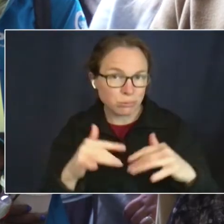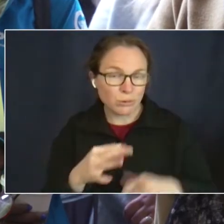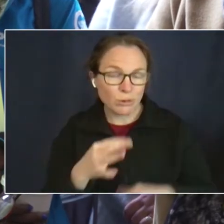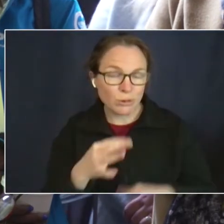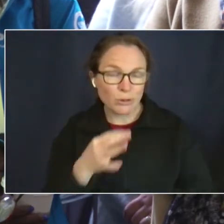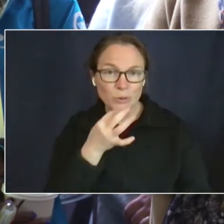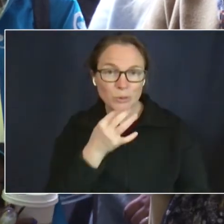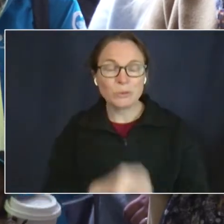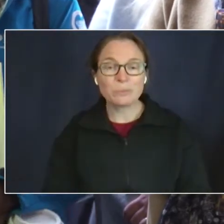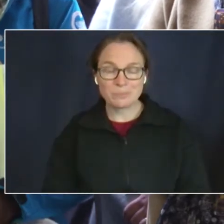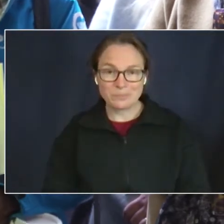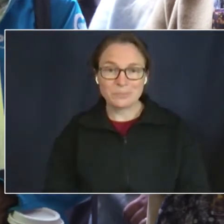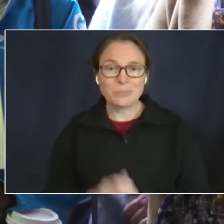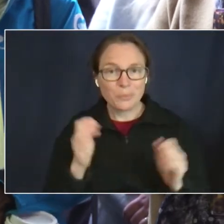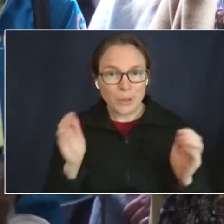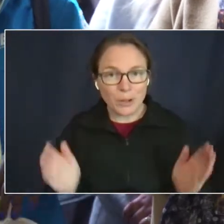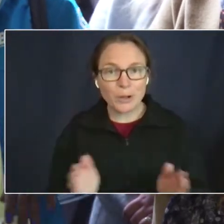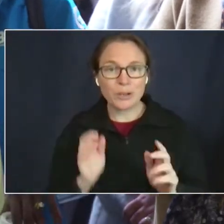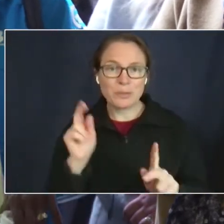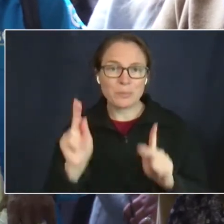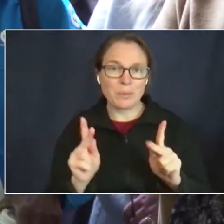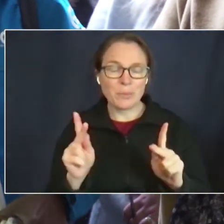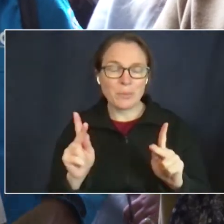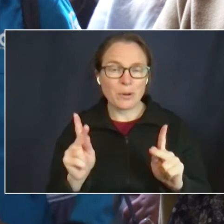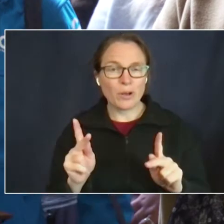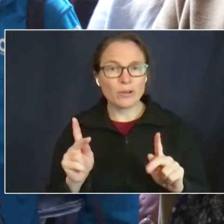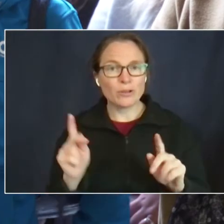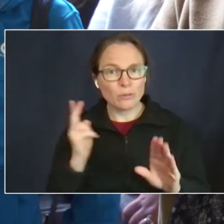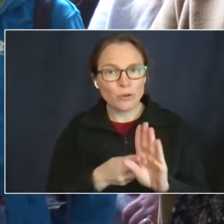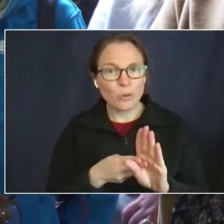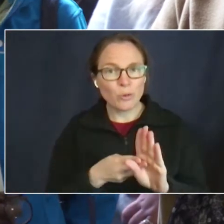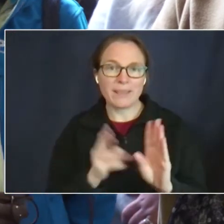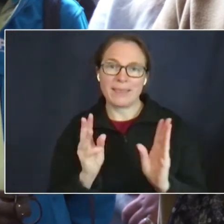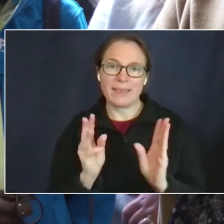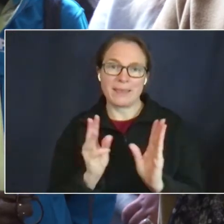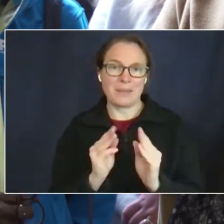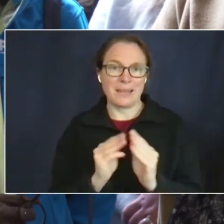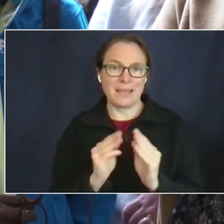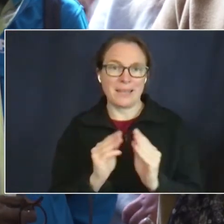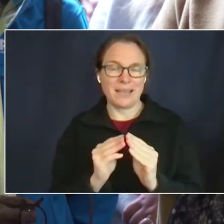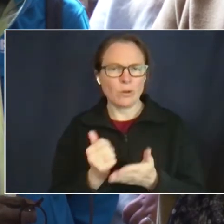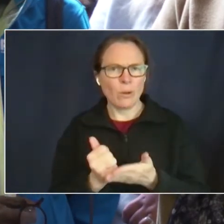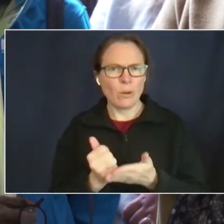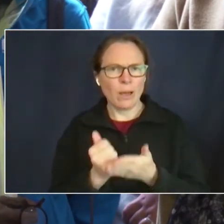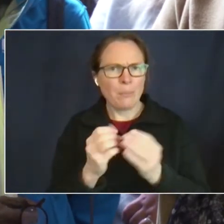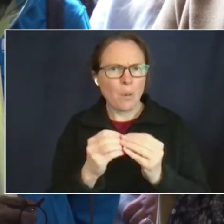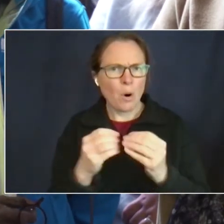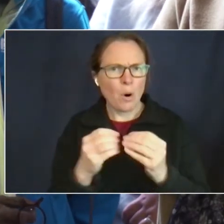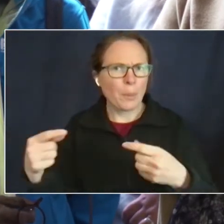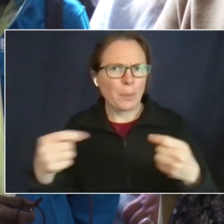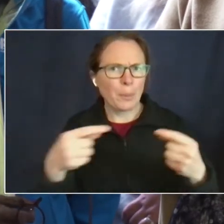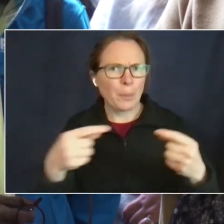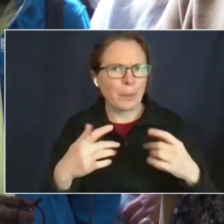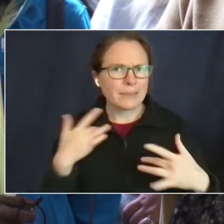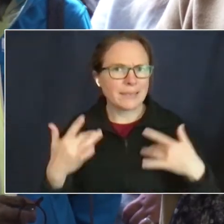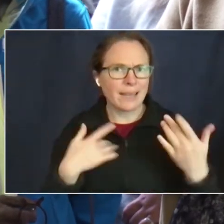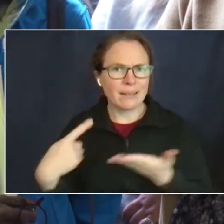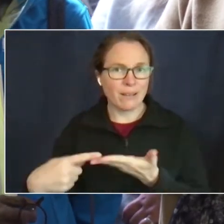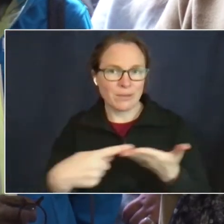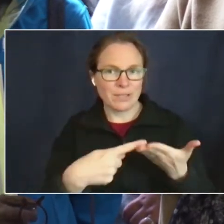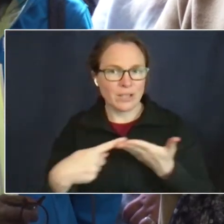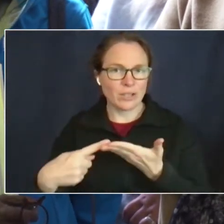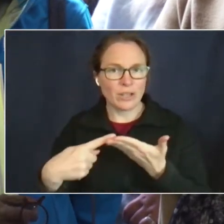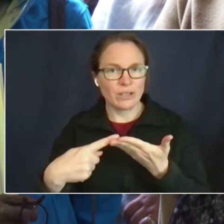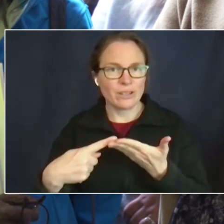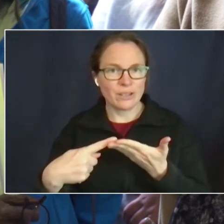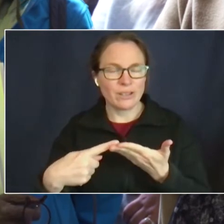We encourage the public to come to those meetings. It stimulates the conversation for the Cannabis Policy Oversight Team. It stimulates